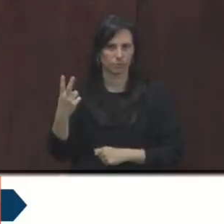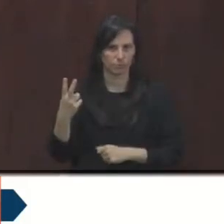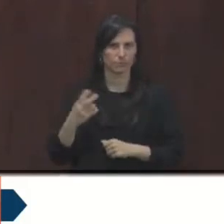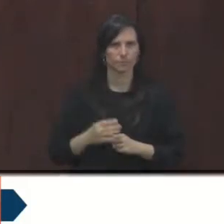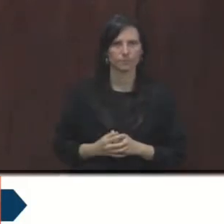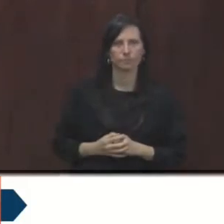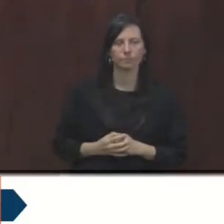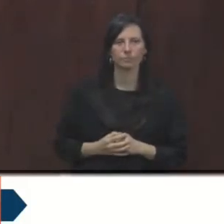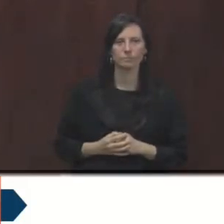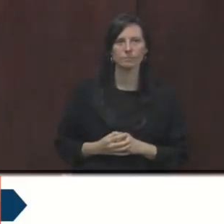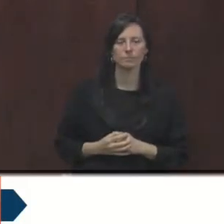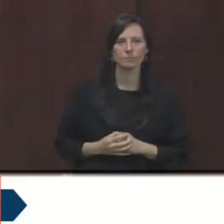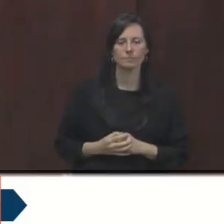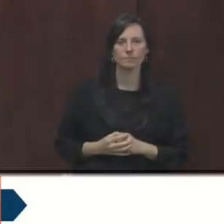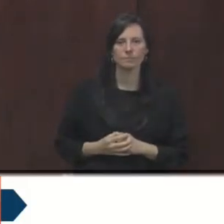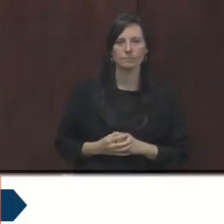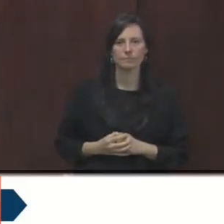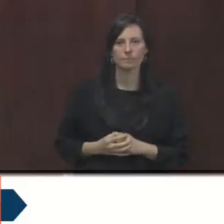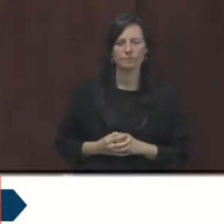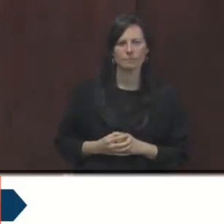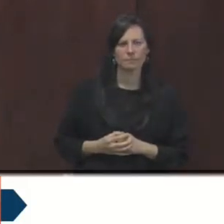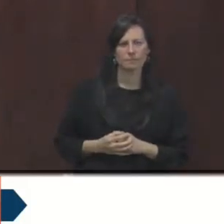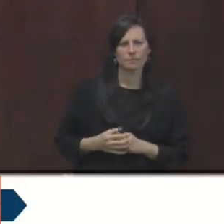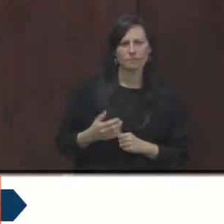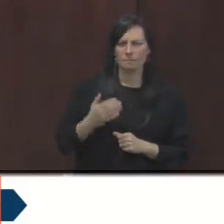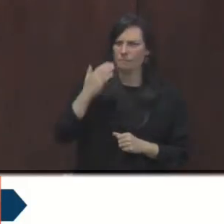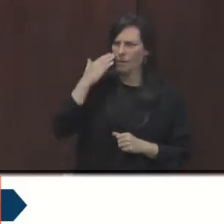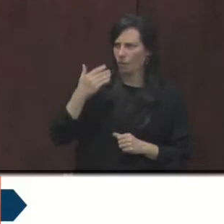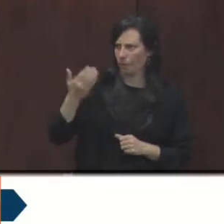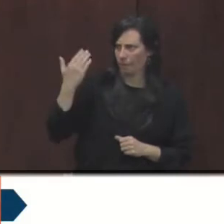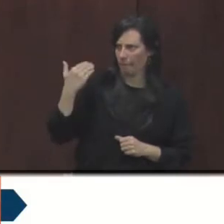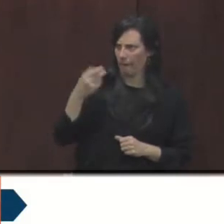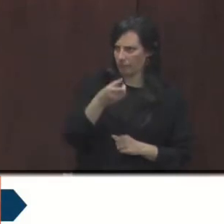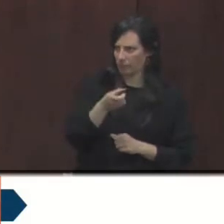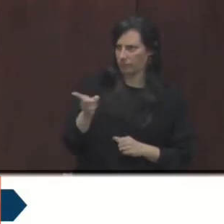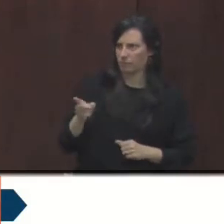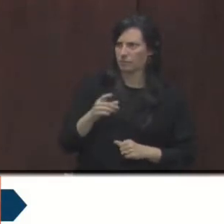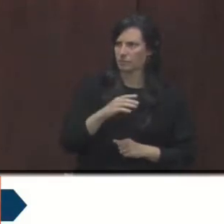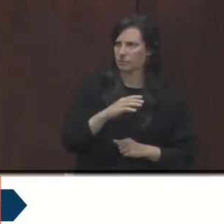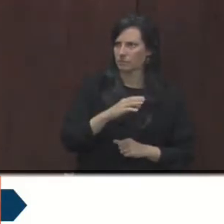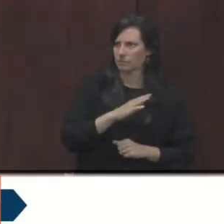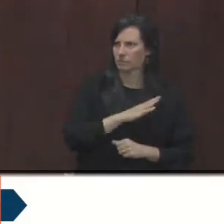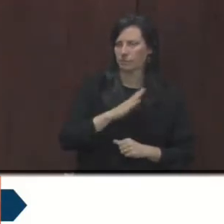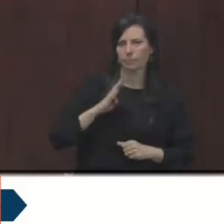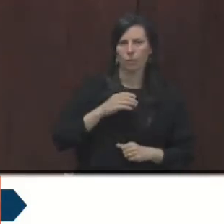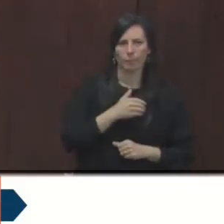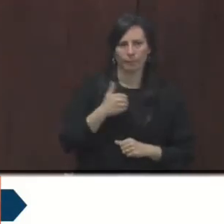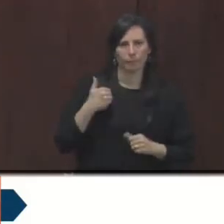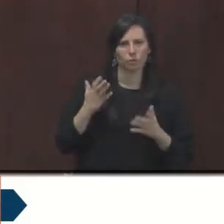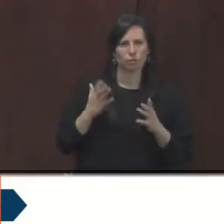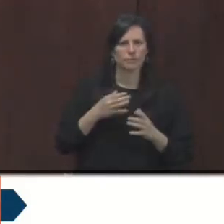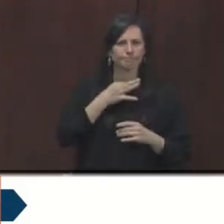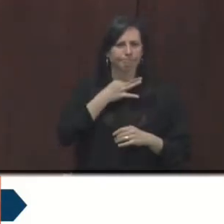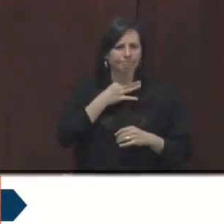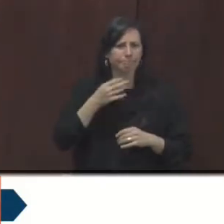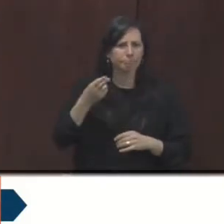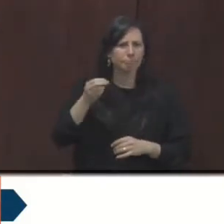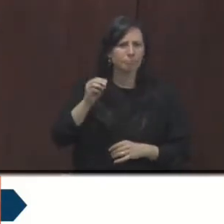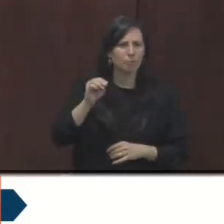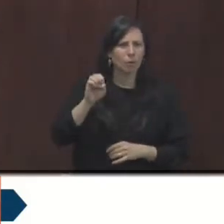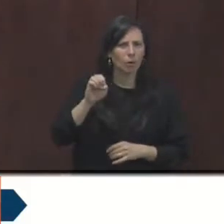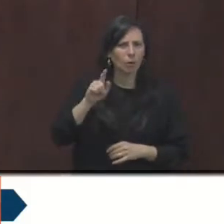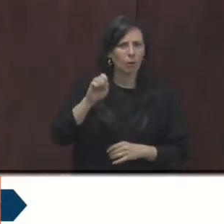And I know in the past, our board members have been interested in our homeless population and other congregate